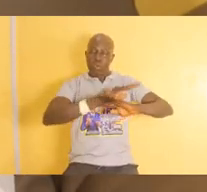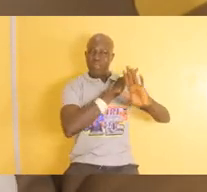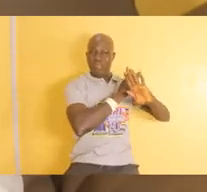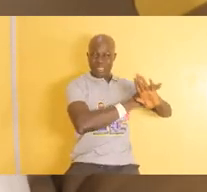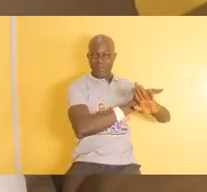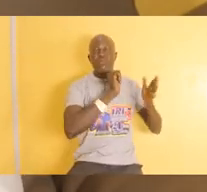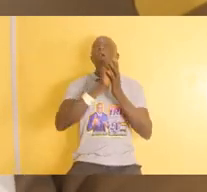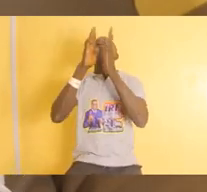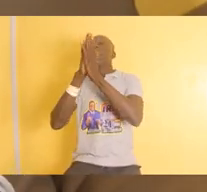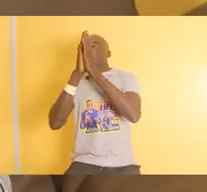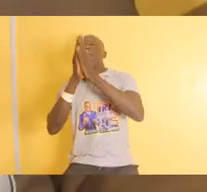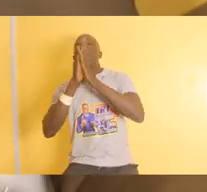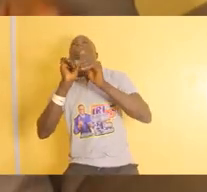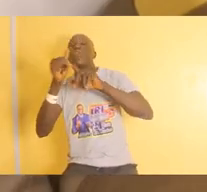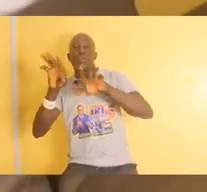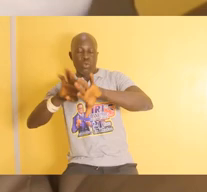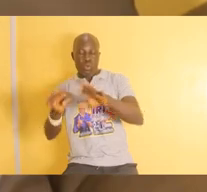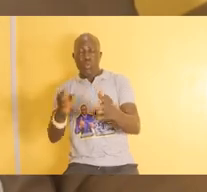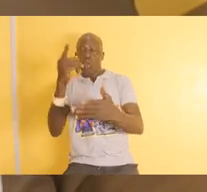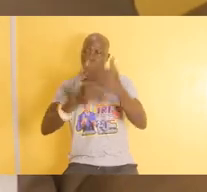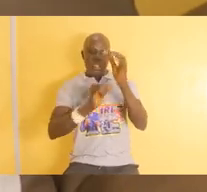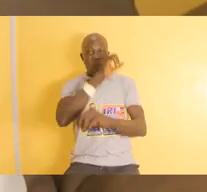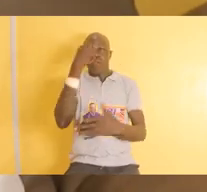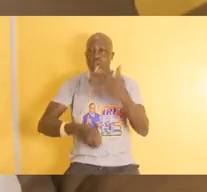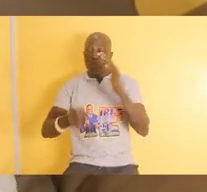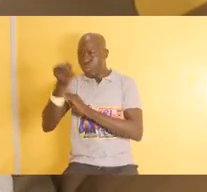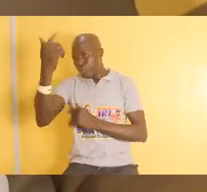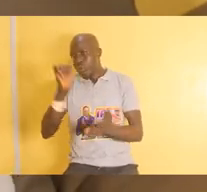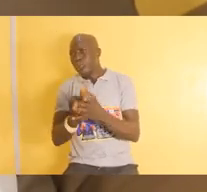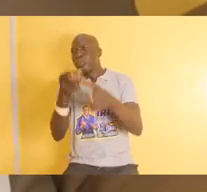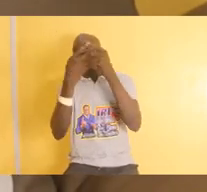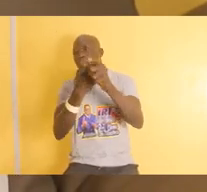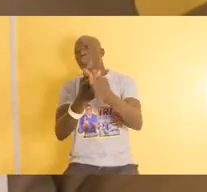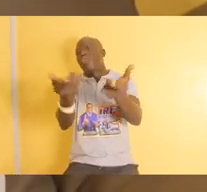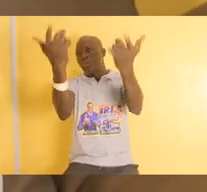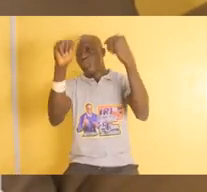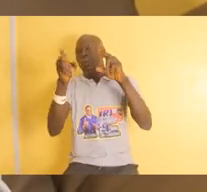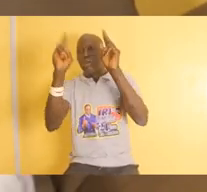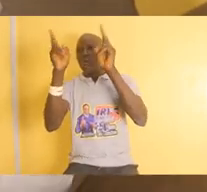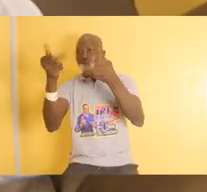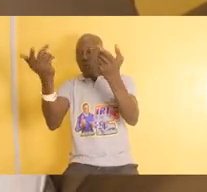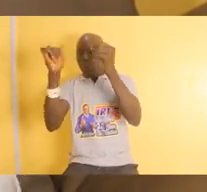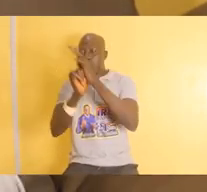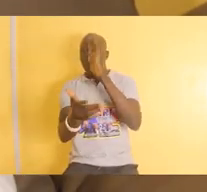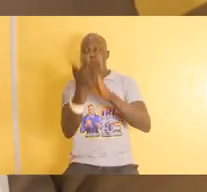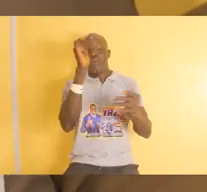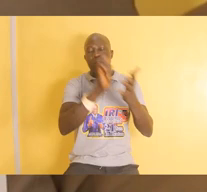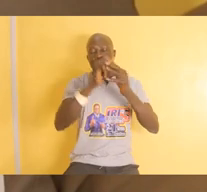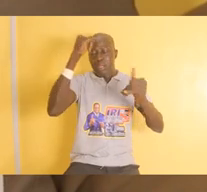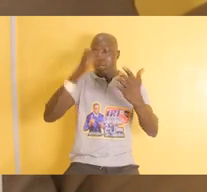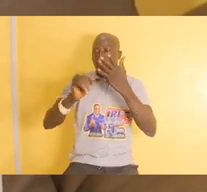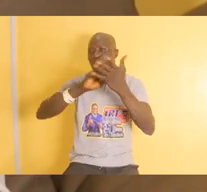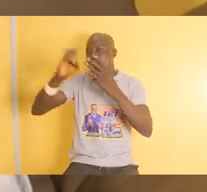di gbadura ti o si. In to na oni ko na. Mo sai bo. Ka jo pade the last week of the